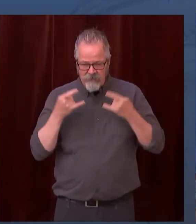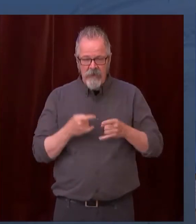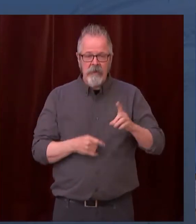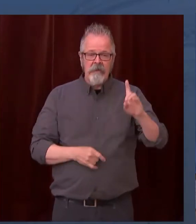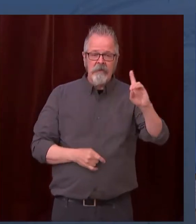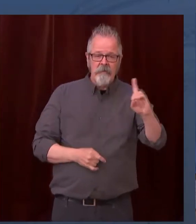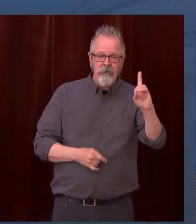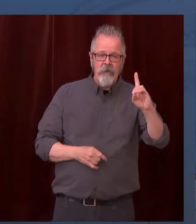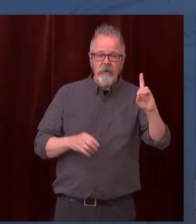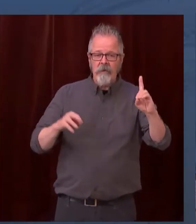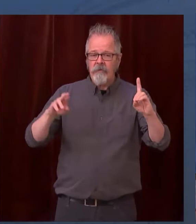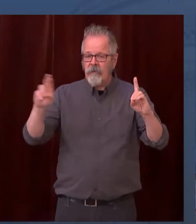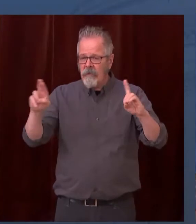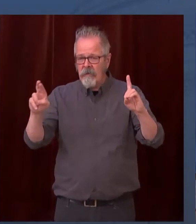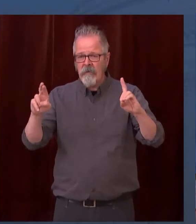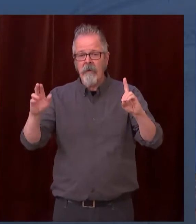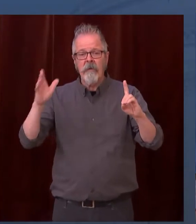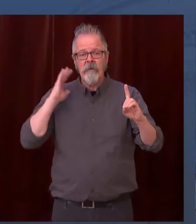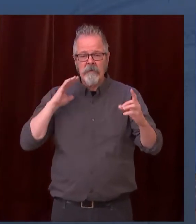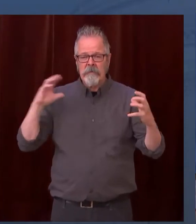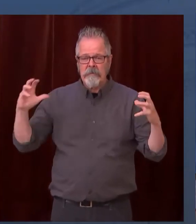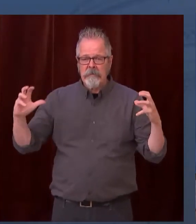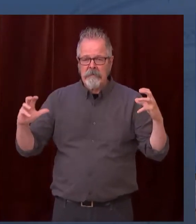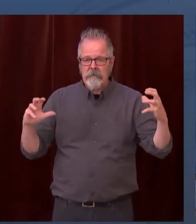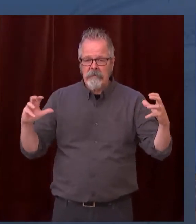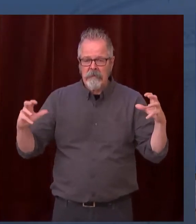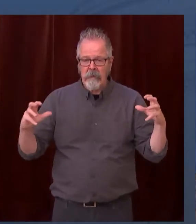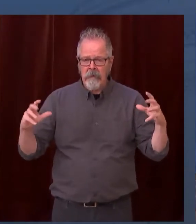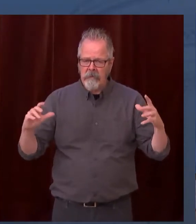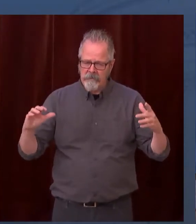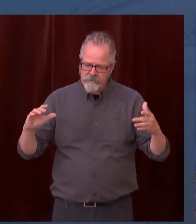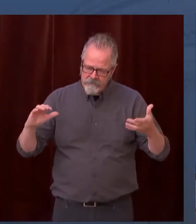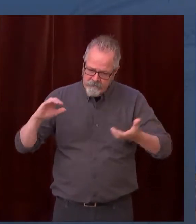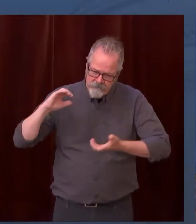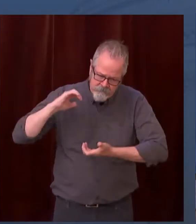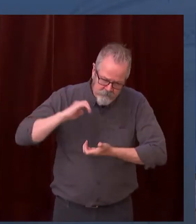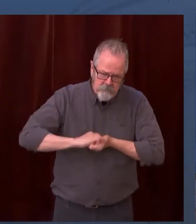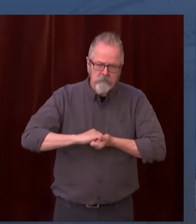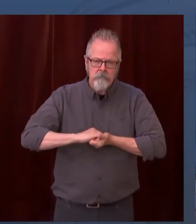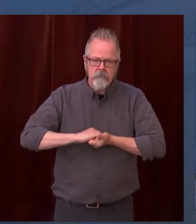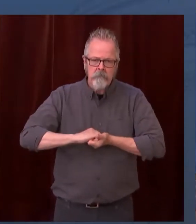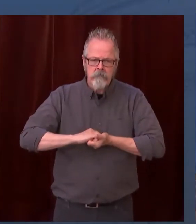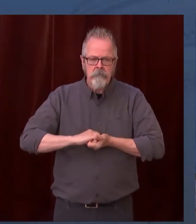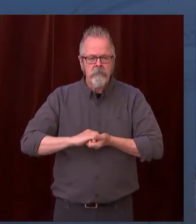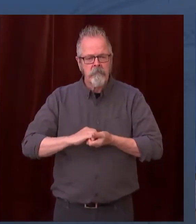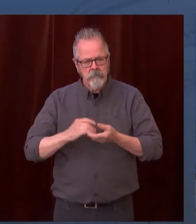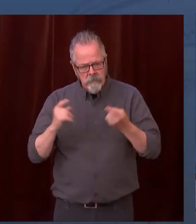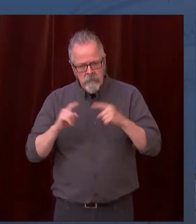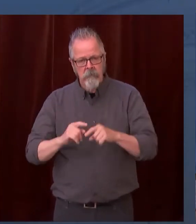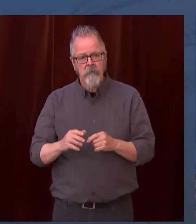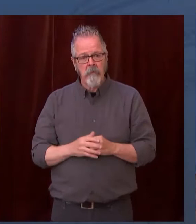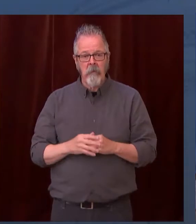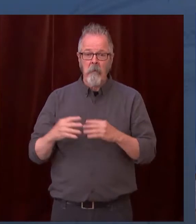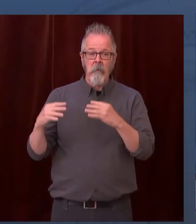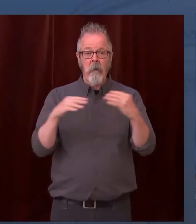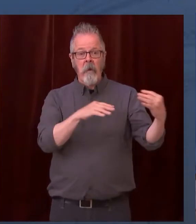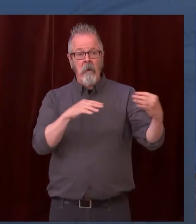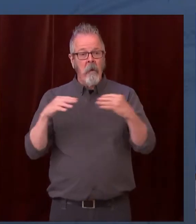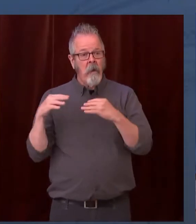unified position, frankly, of both parties in our state and to a large measure across the United